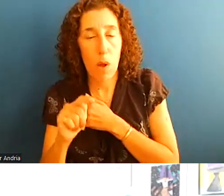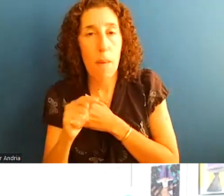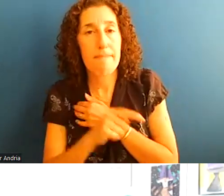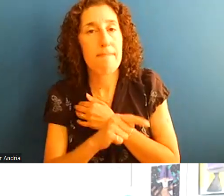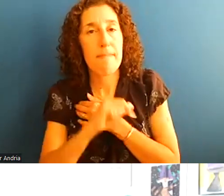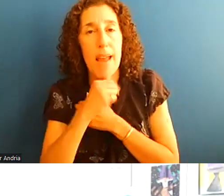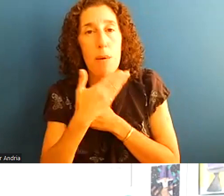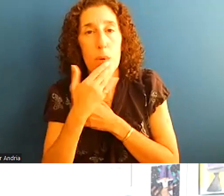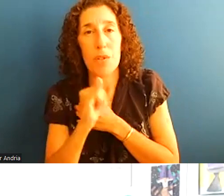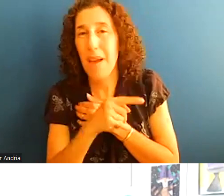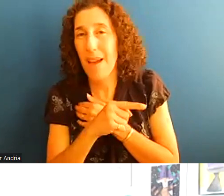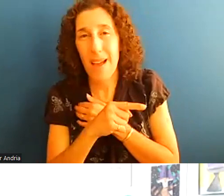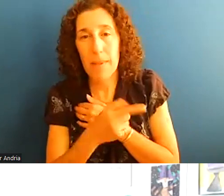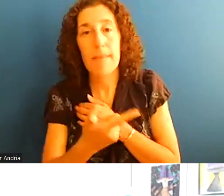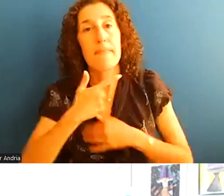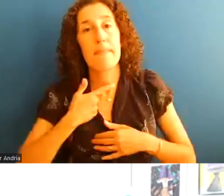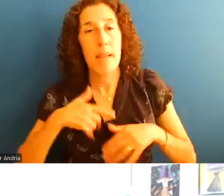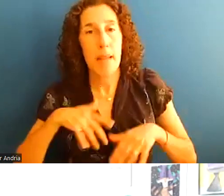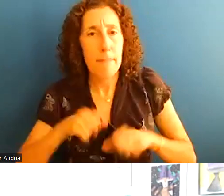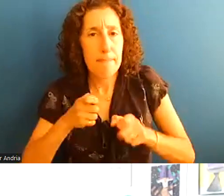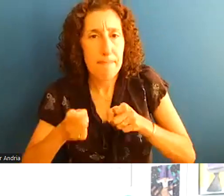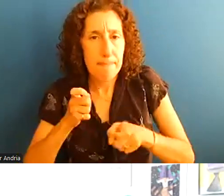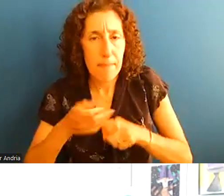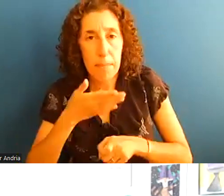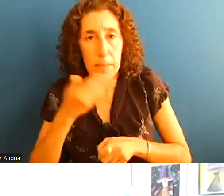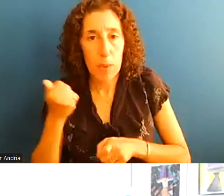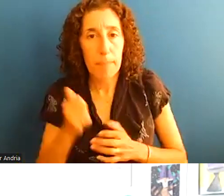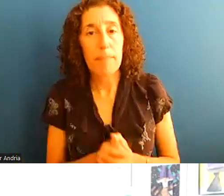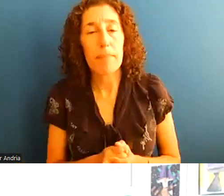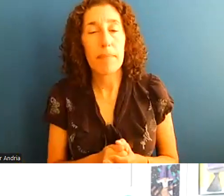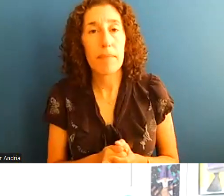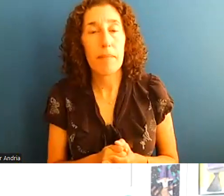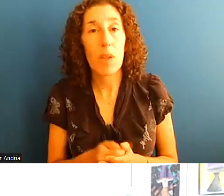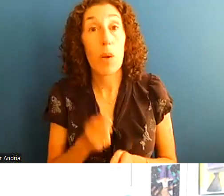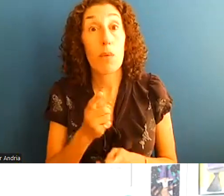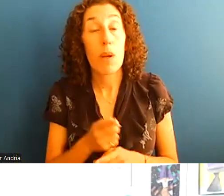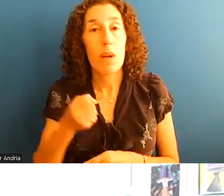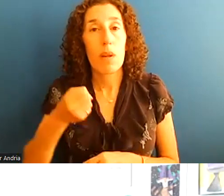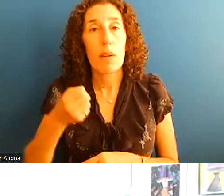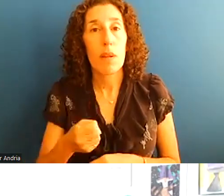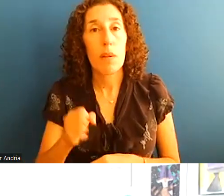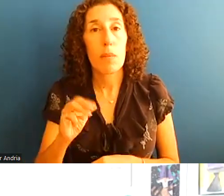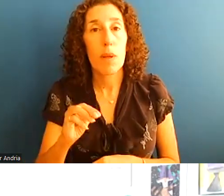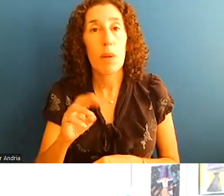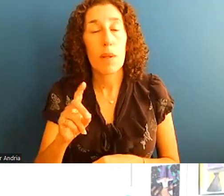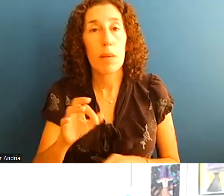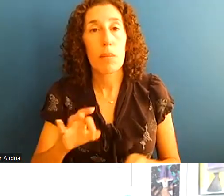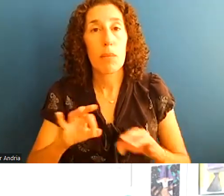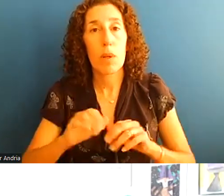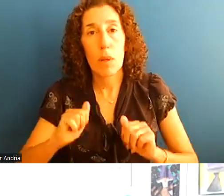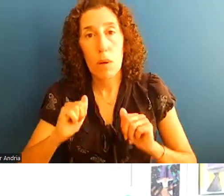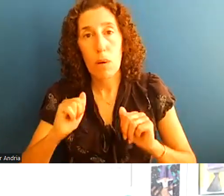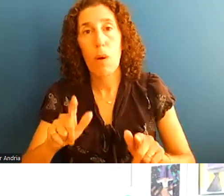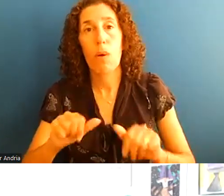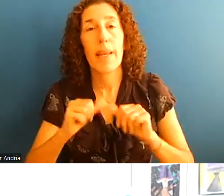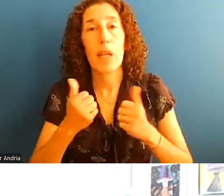sure that all of the agencies that support sexual assault survivors in Southern Maryland are able to communicate with each other.